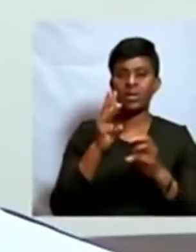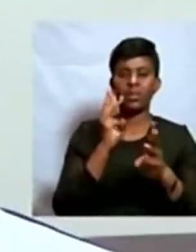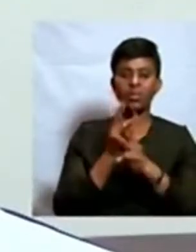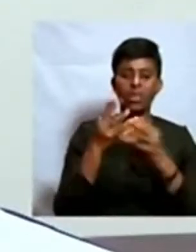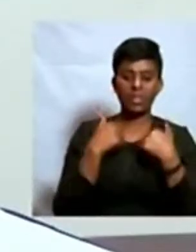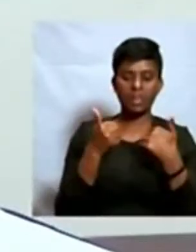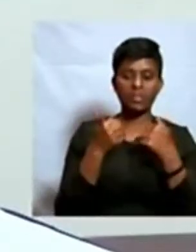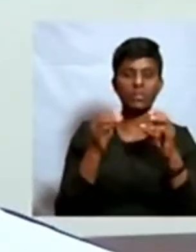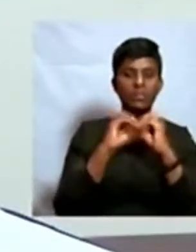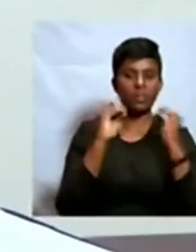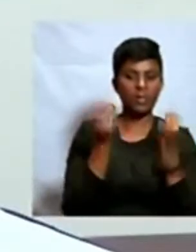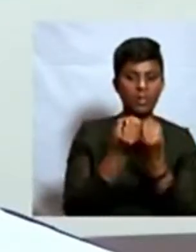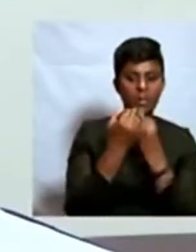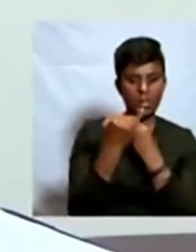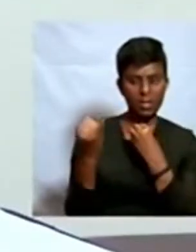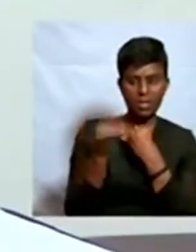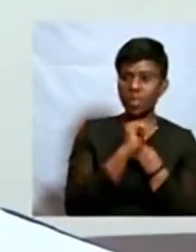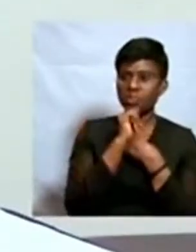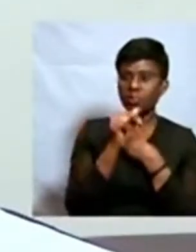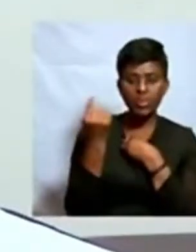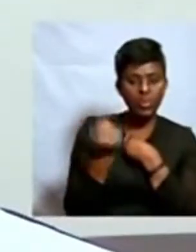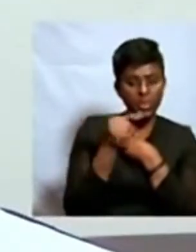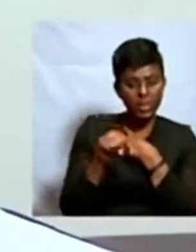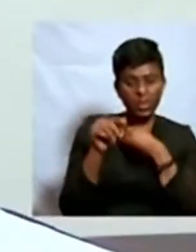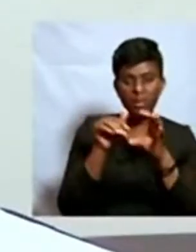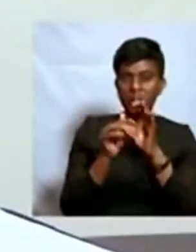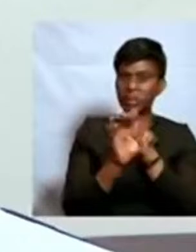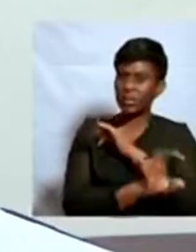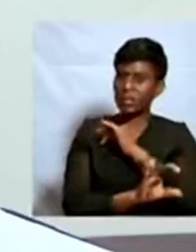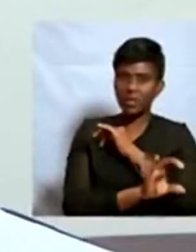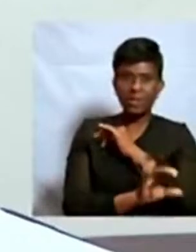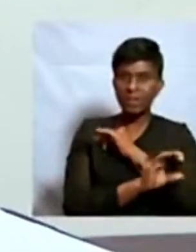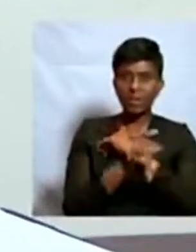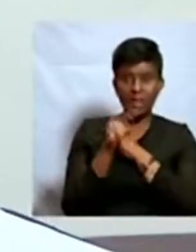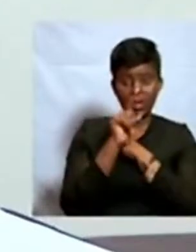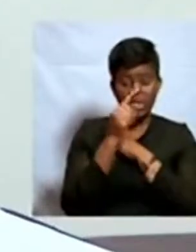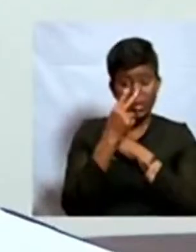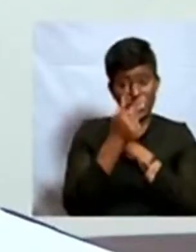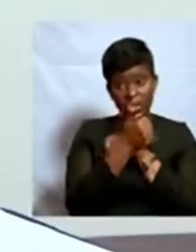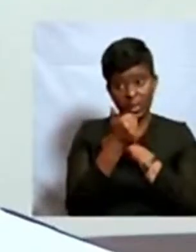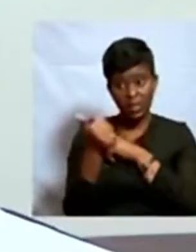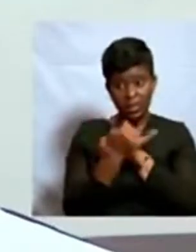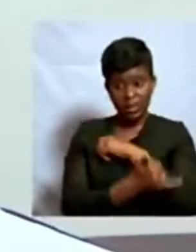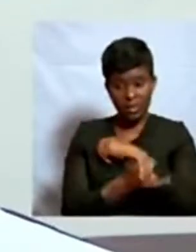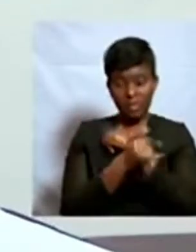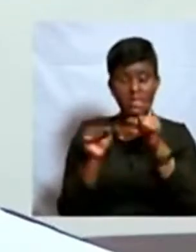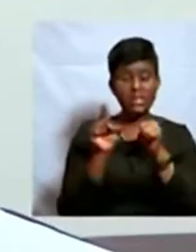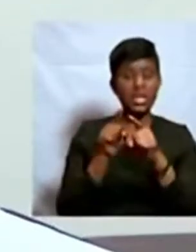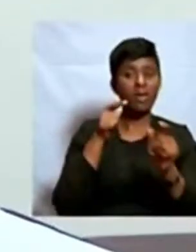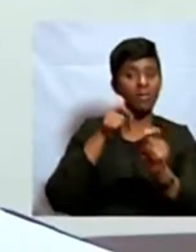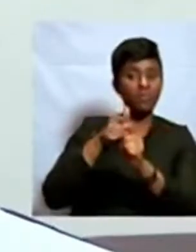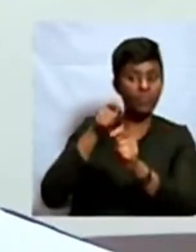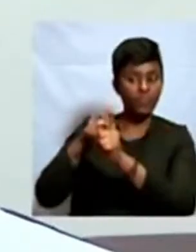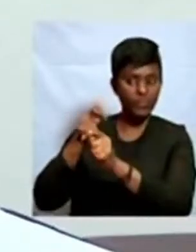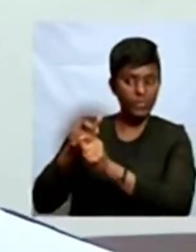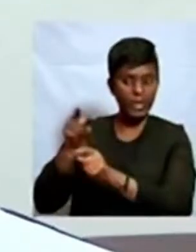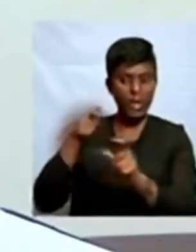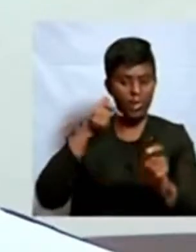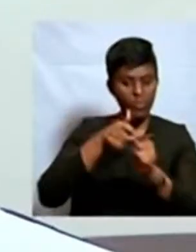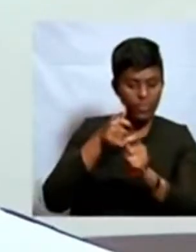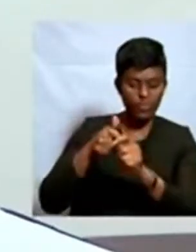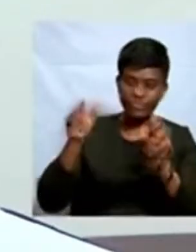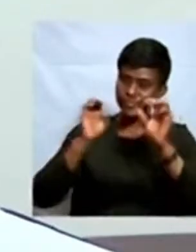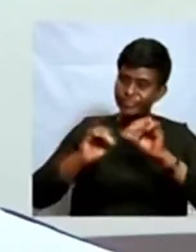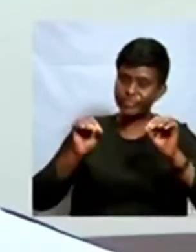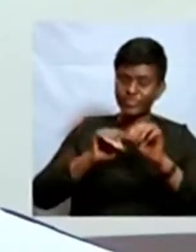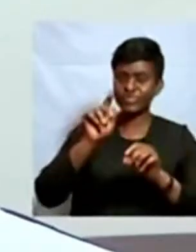Organization issue. It's not only here, in other countries. I've seen it in many countries being done. The insecticide is